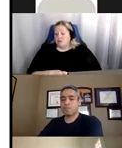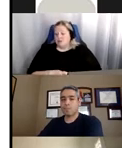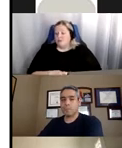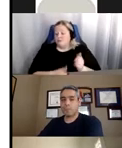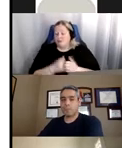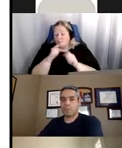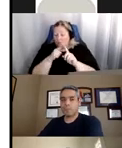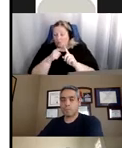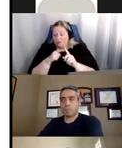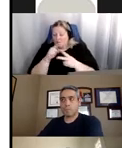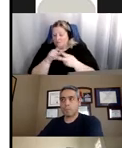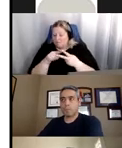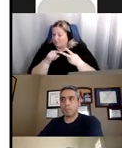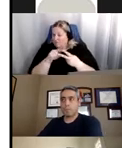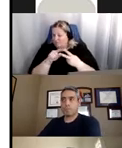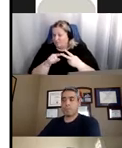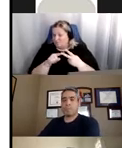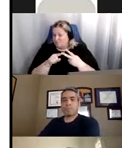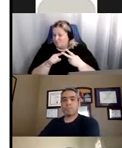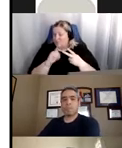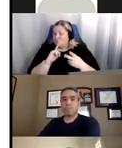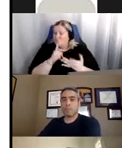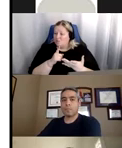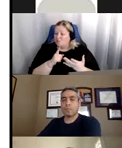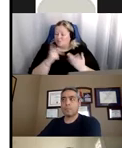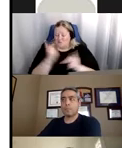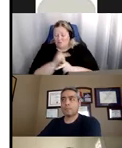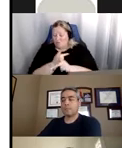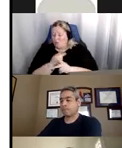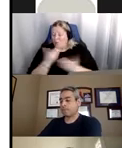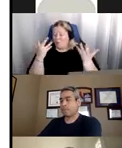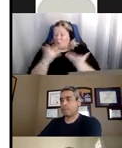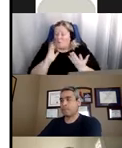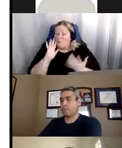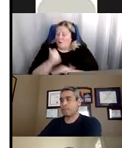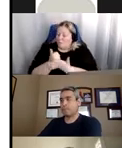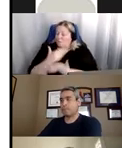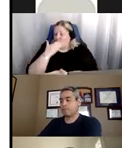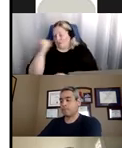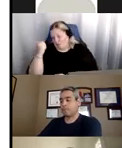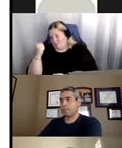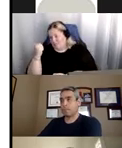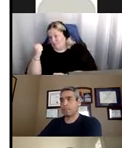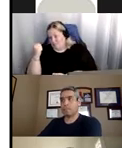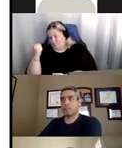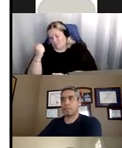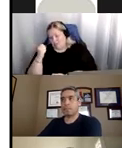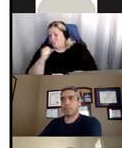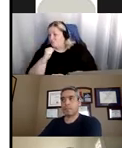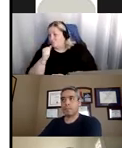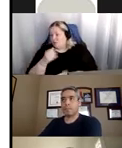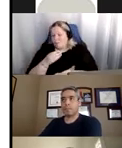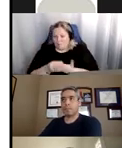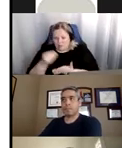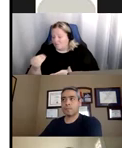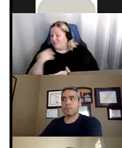the demonstration centers and the device loans are really to get you to figure out what is going to help you the best, so that you don't end up buying something that